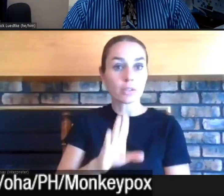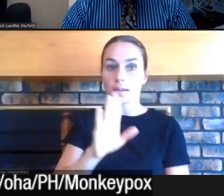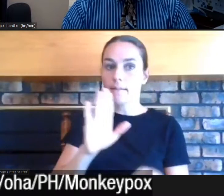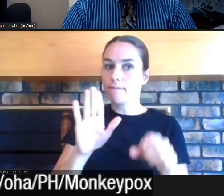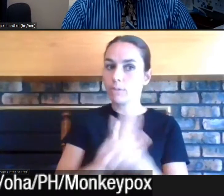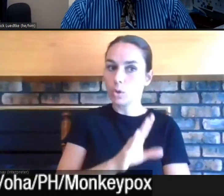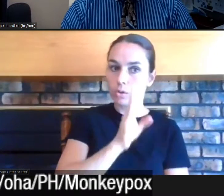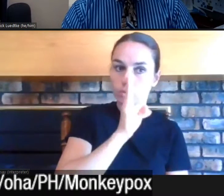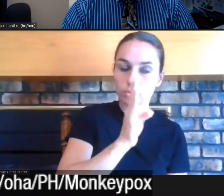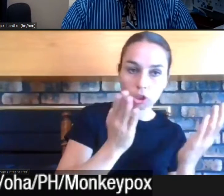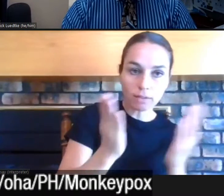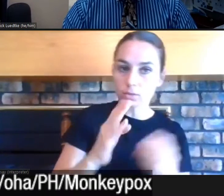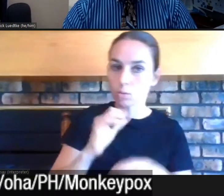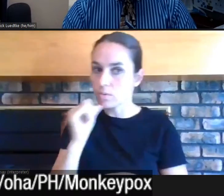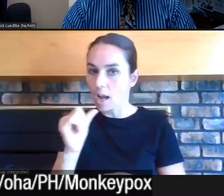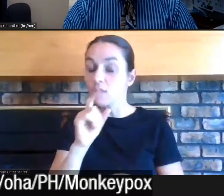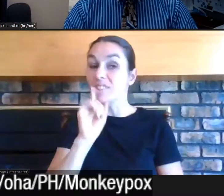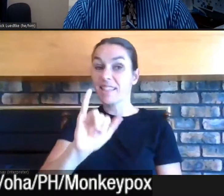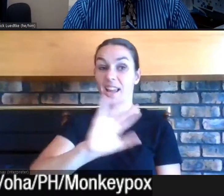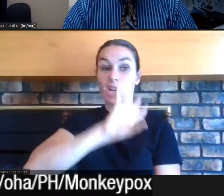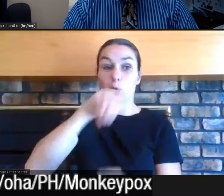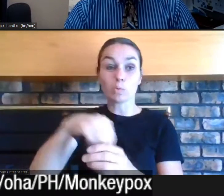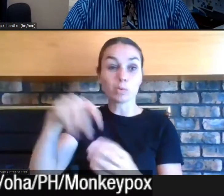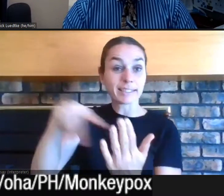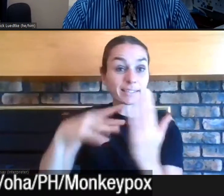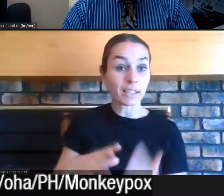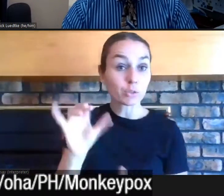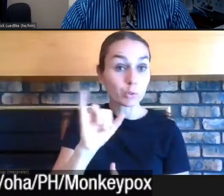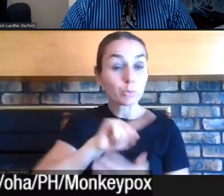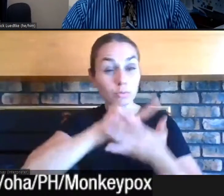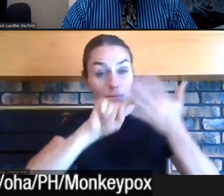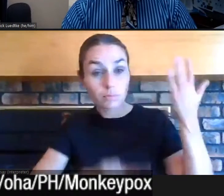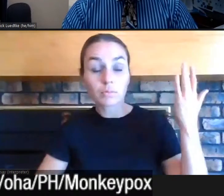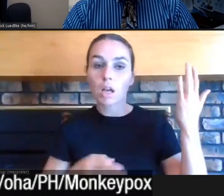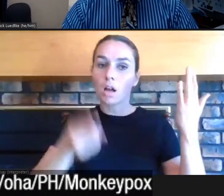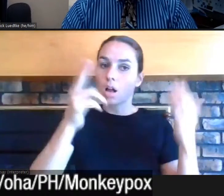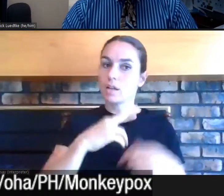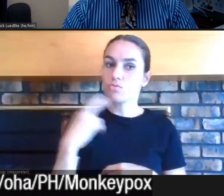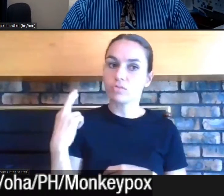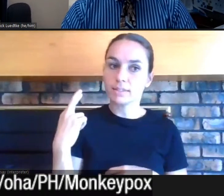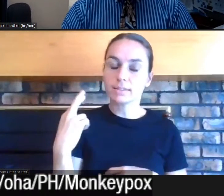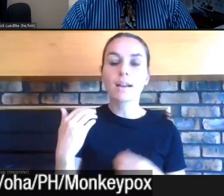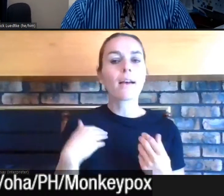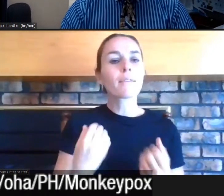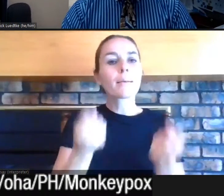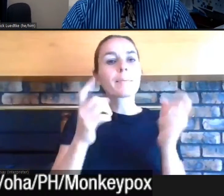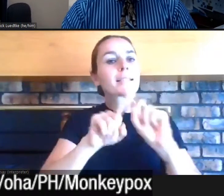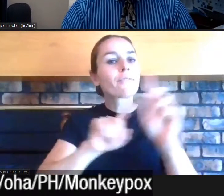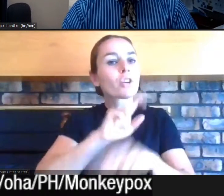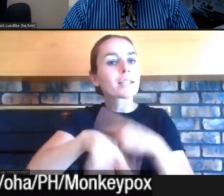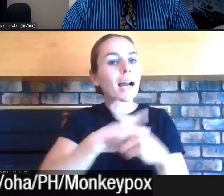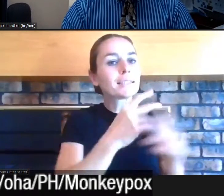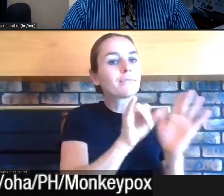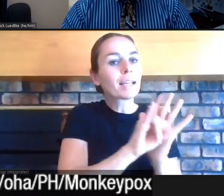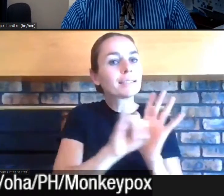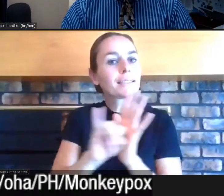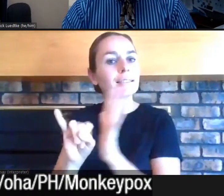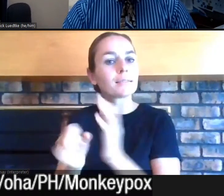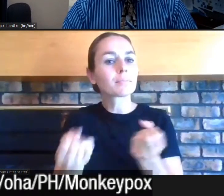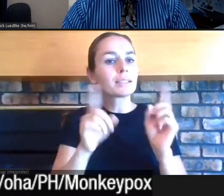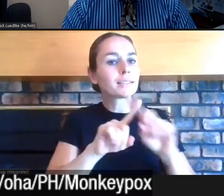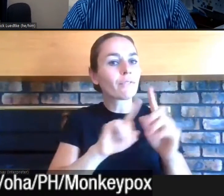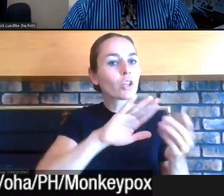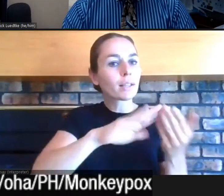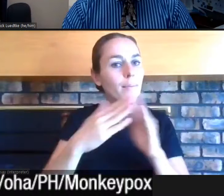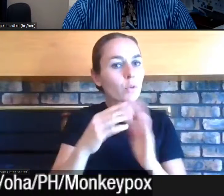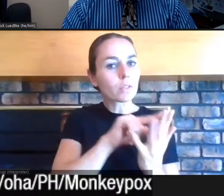dancers, are all at high risk right now. There are all kinds of identities that make up these communities, including straight people.